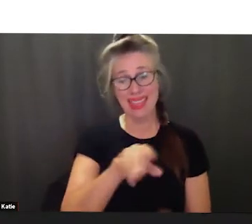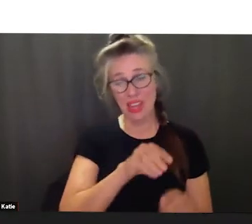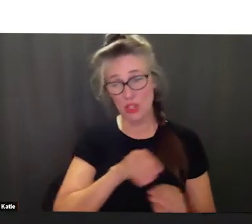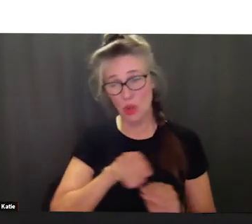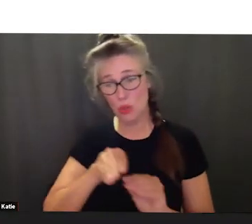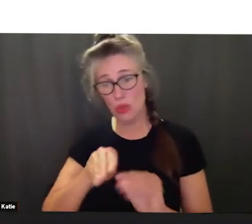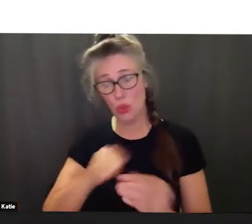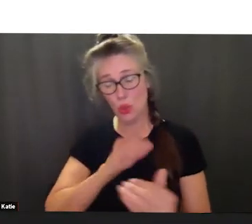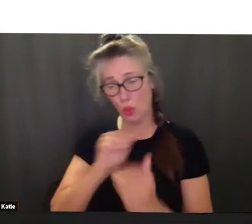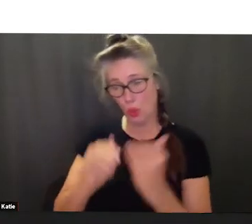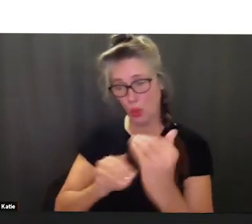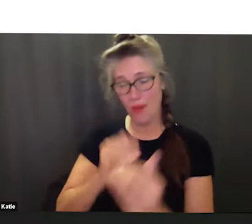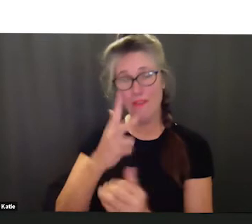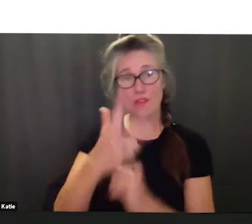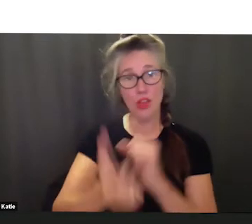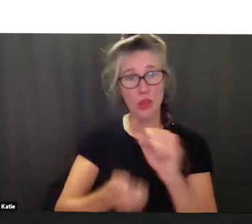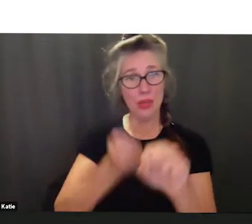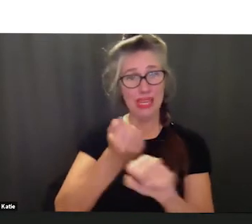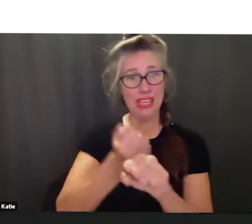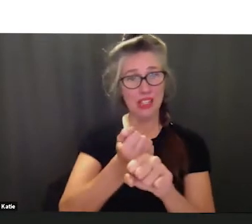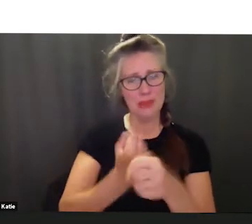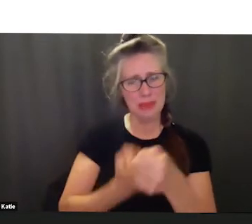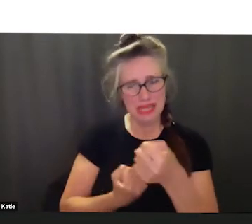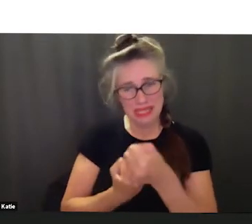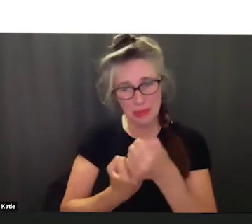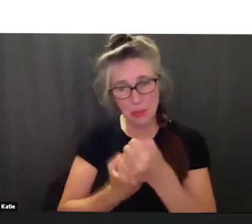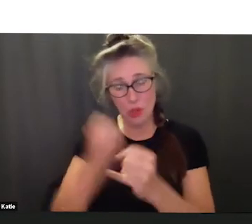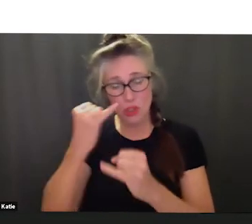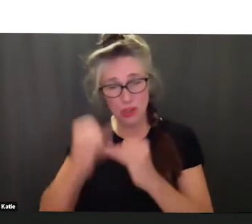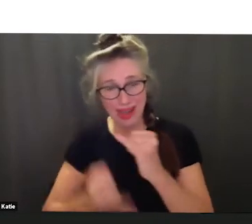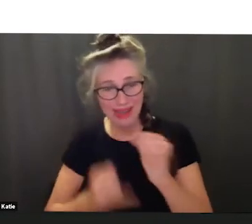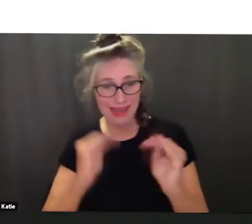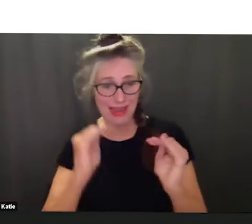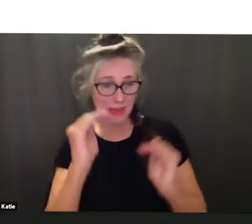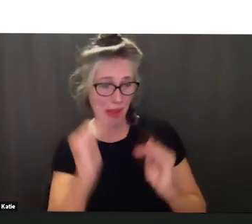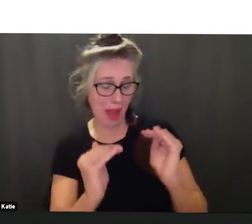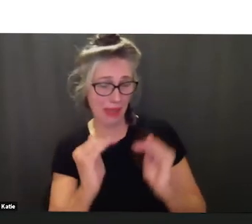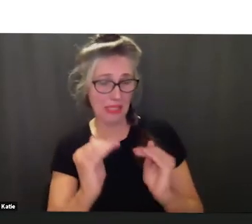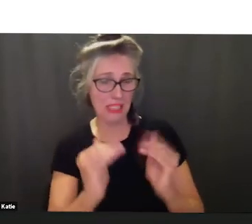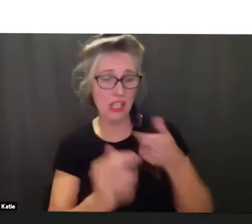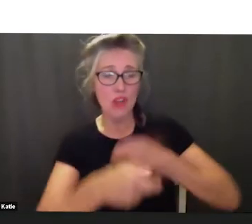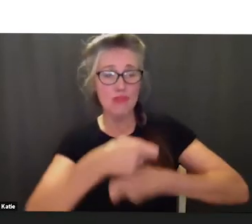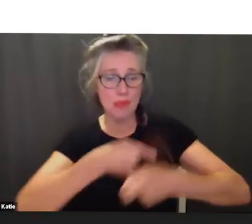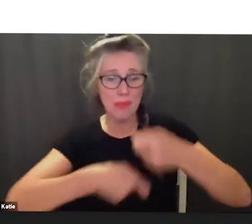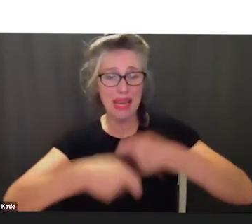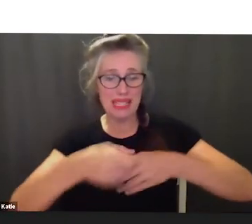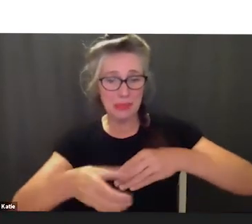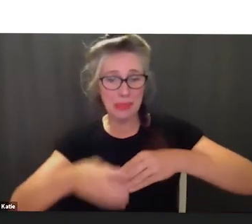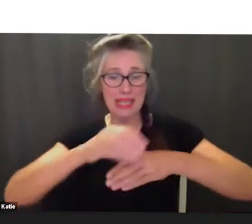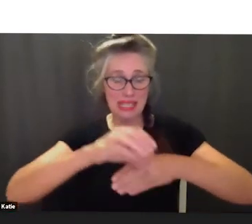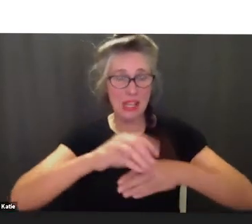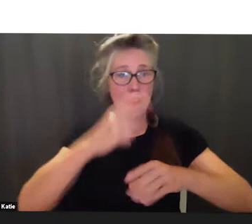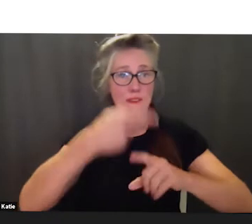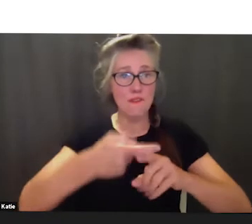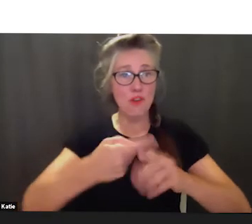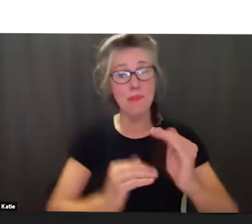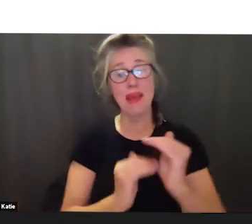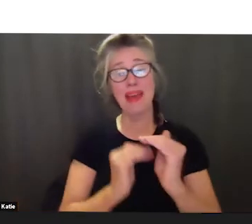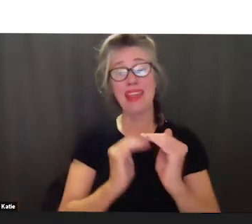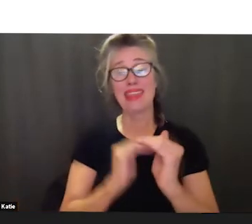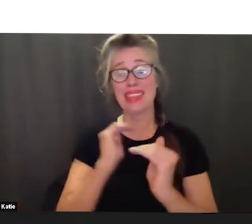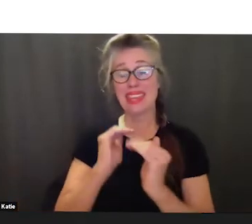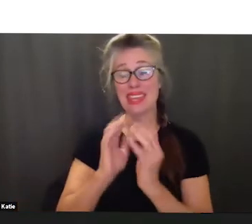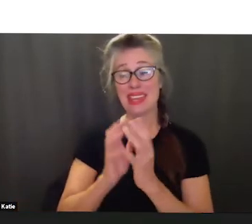years because it beefs up your ending fund balance by the amount that that we get in excess property taxes. And that